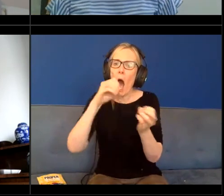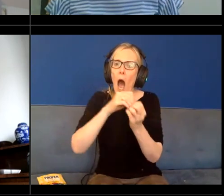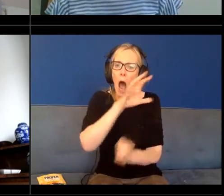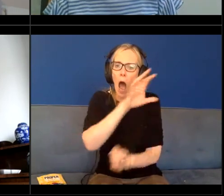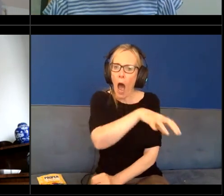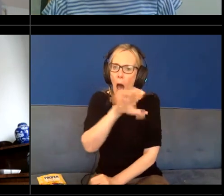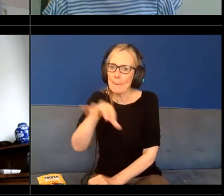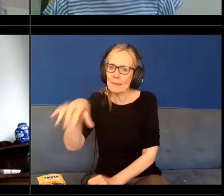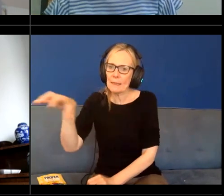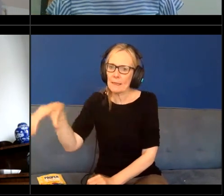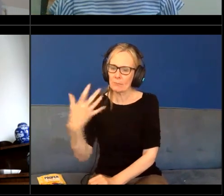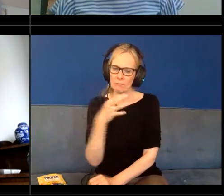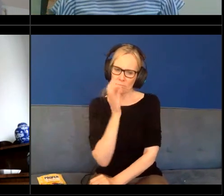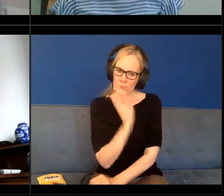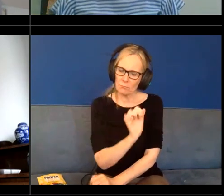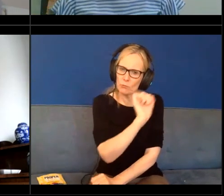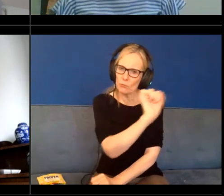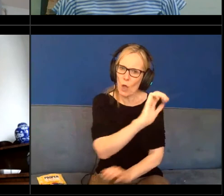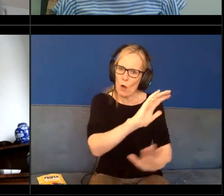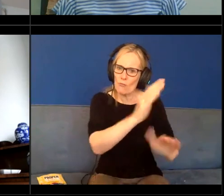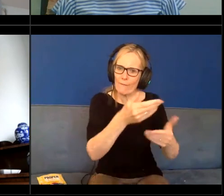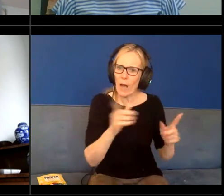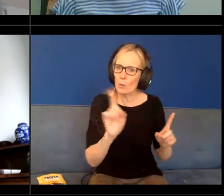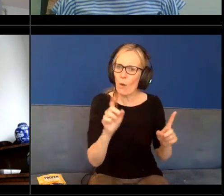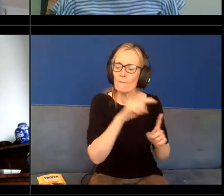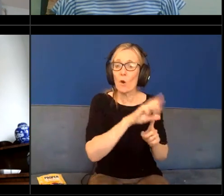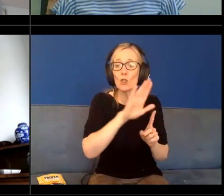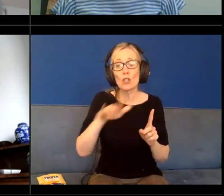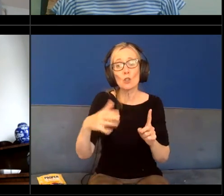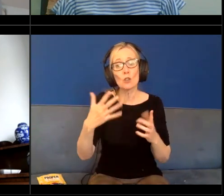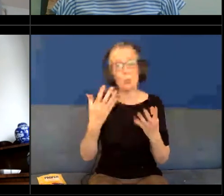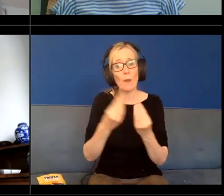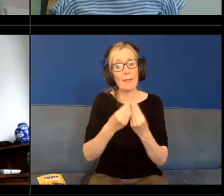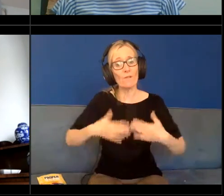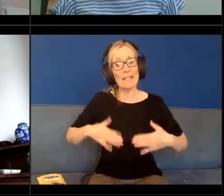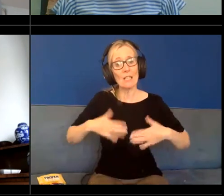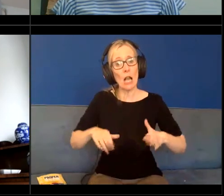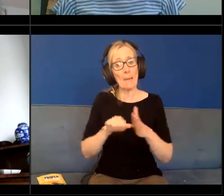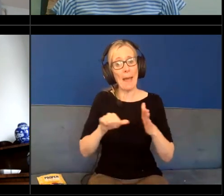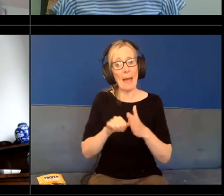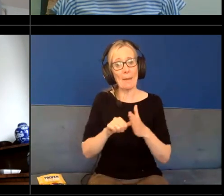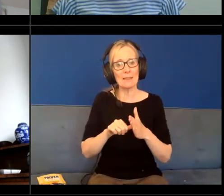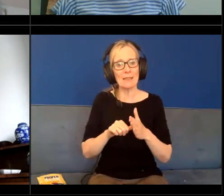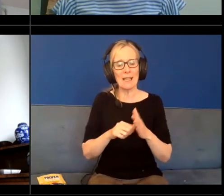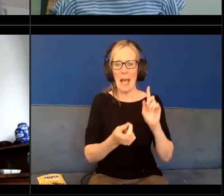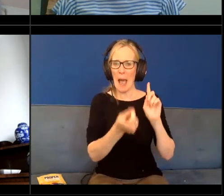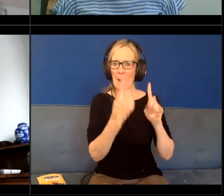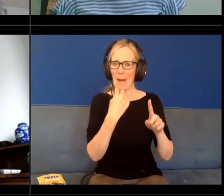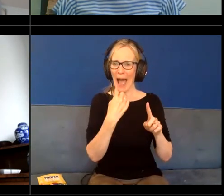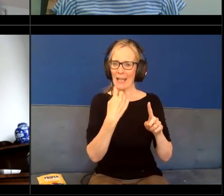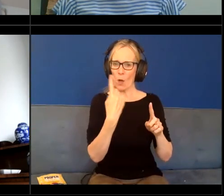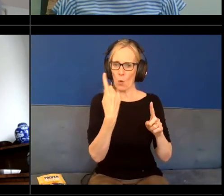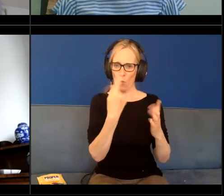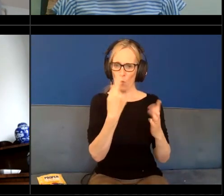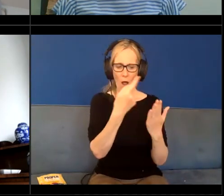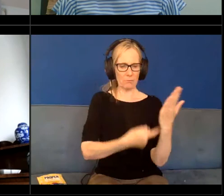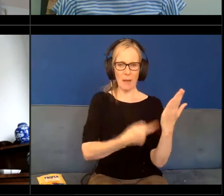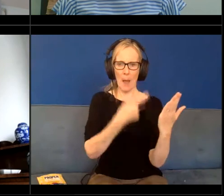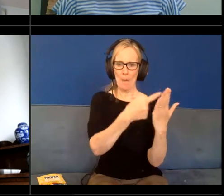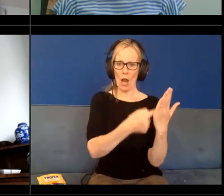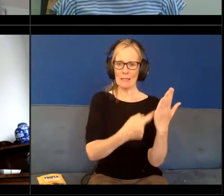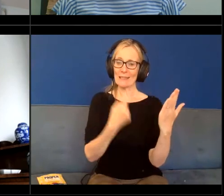physical impairments, and we had a policy back from one of them that said all children are welcome